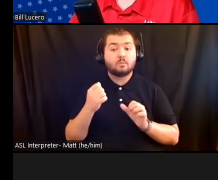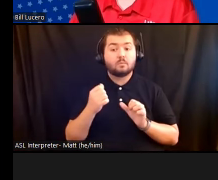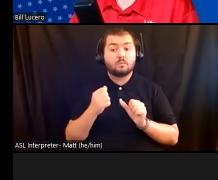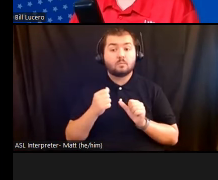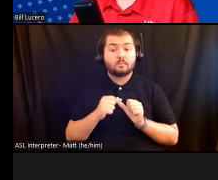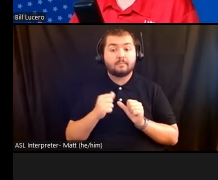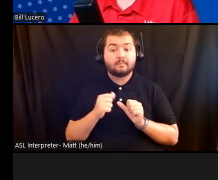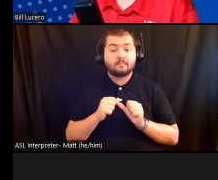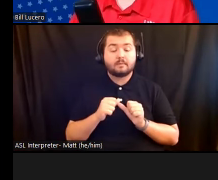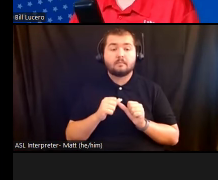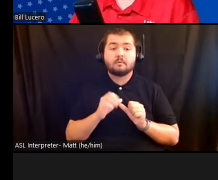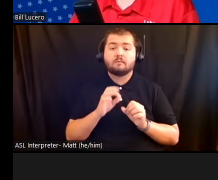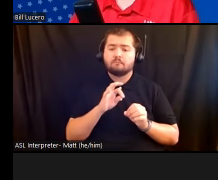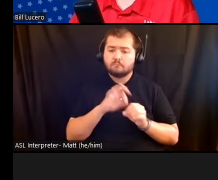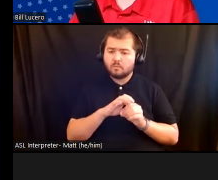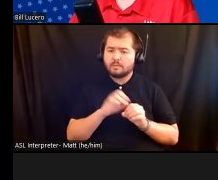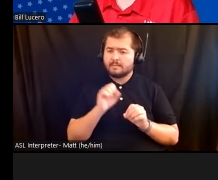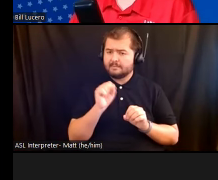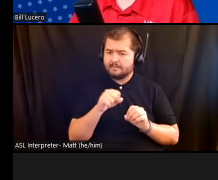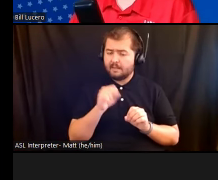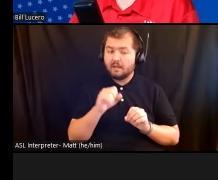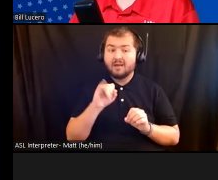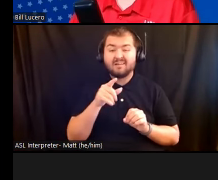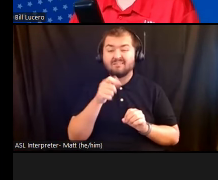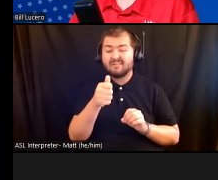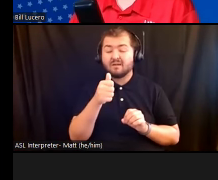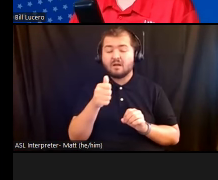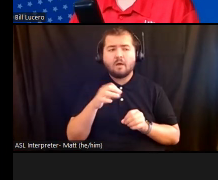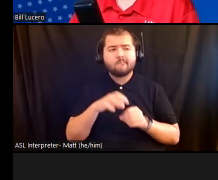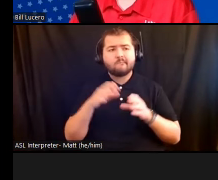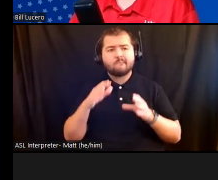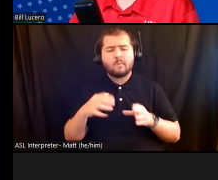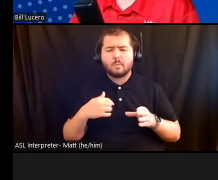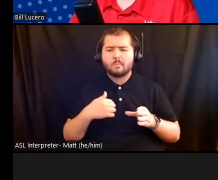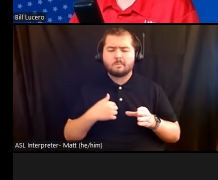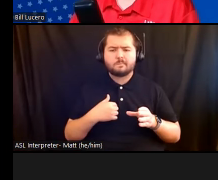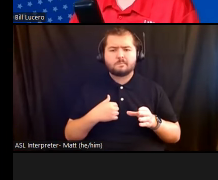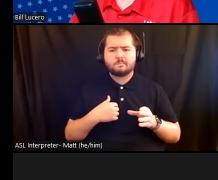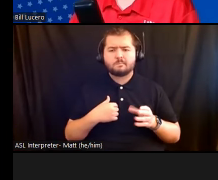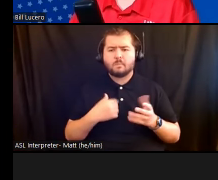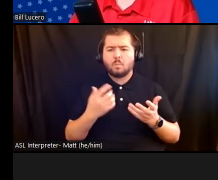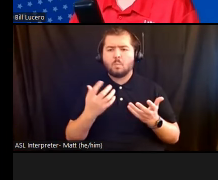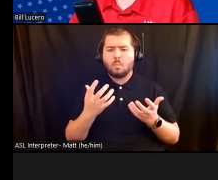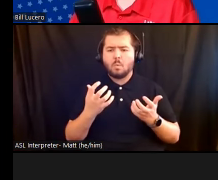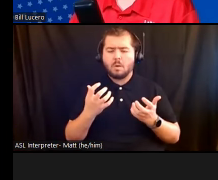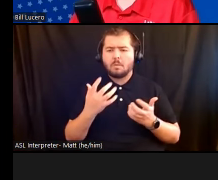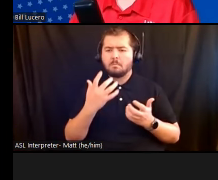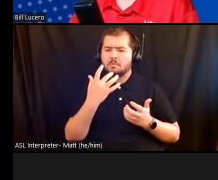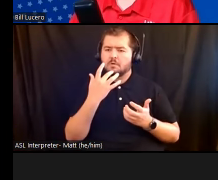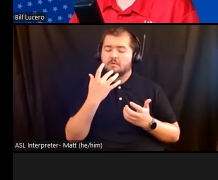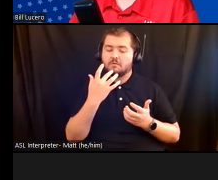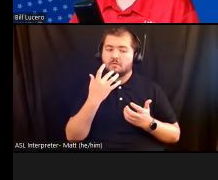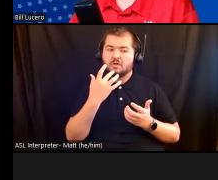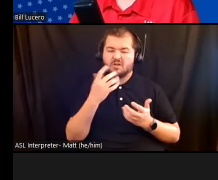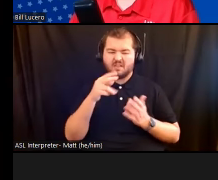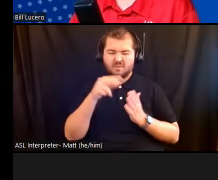about voting. If you are a voter and you would like to receive large print